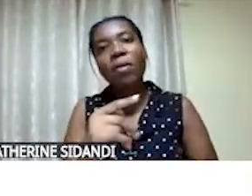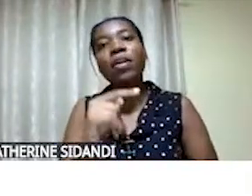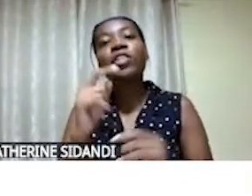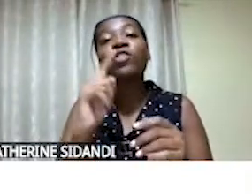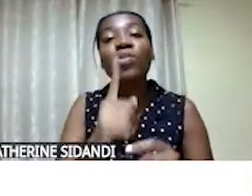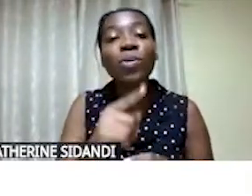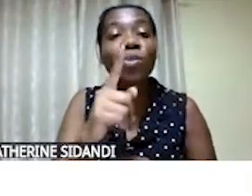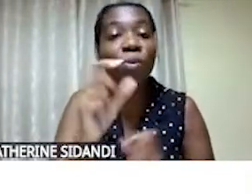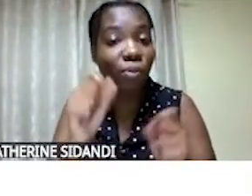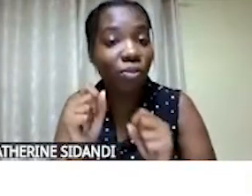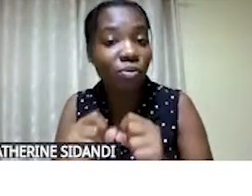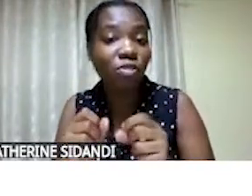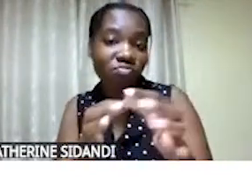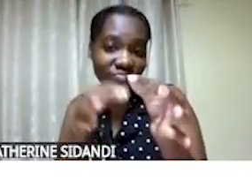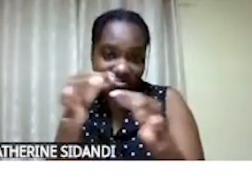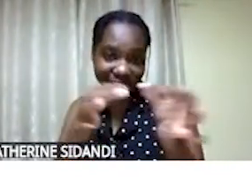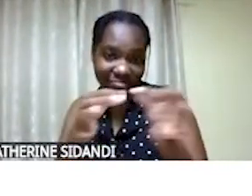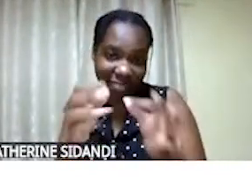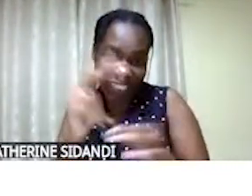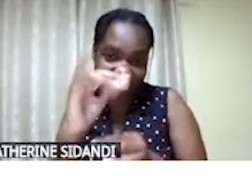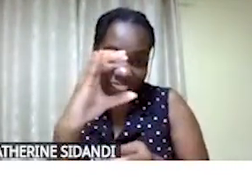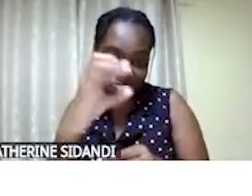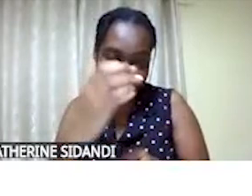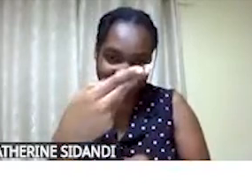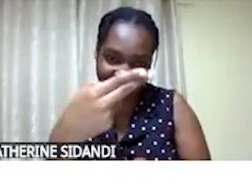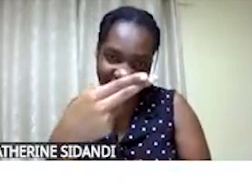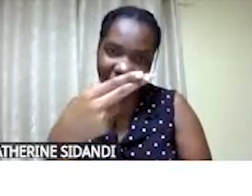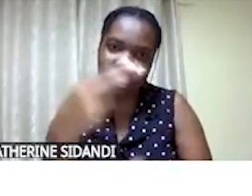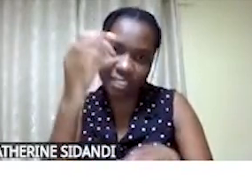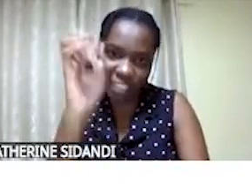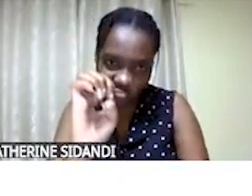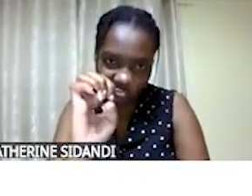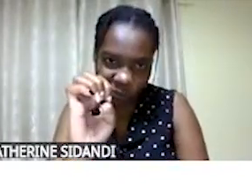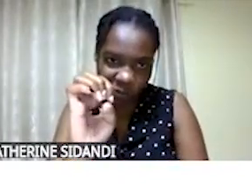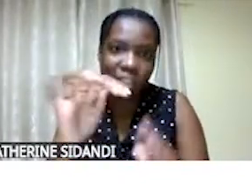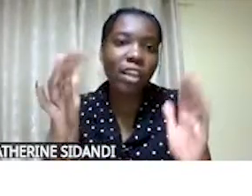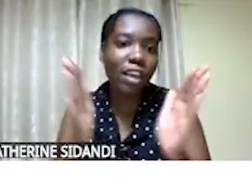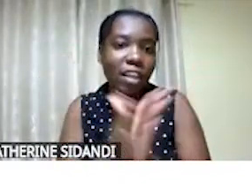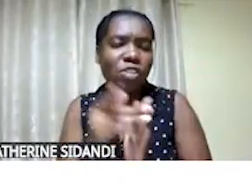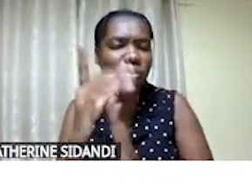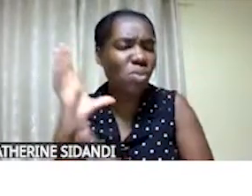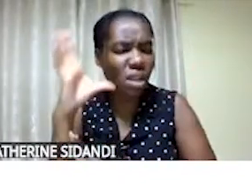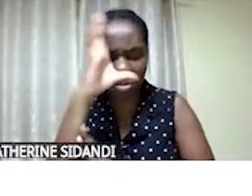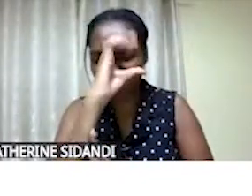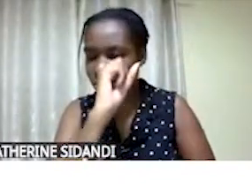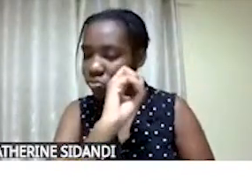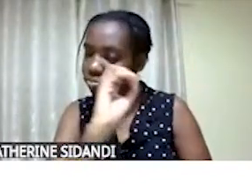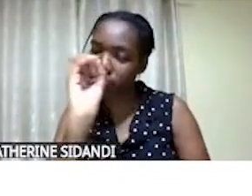describe an adjective, because you just don't want to assume you know your niche. You want to